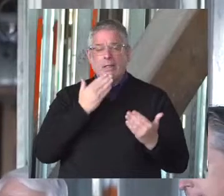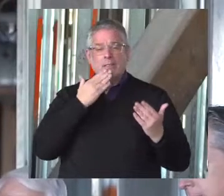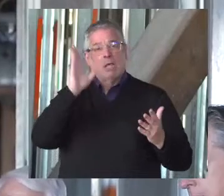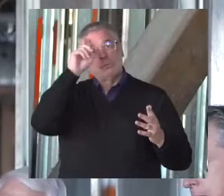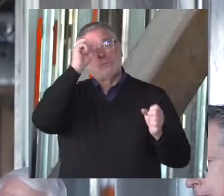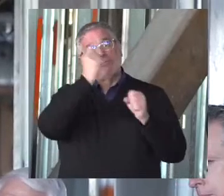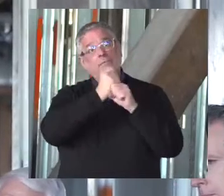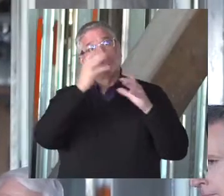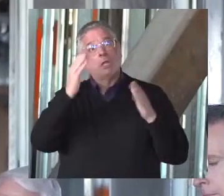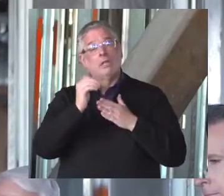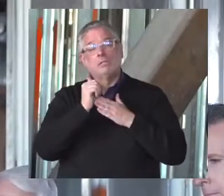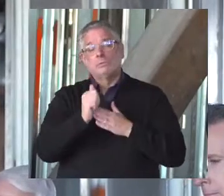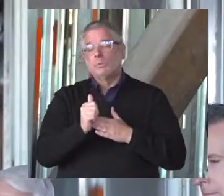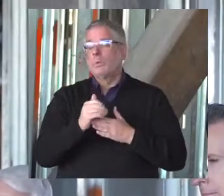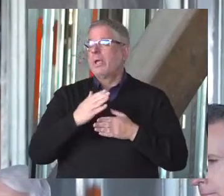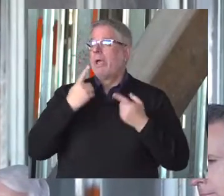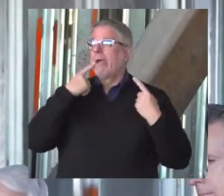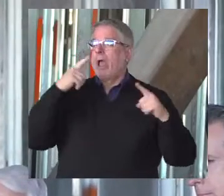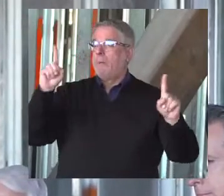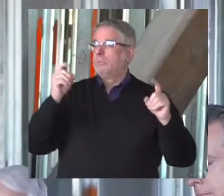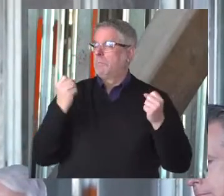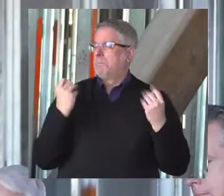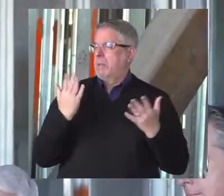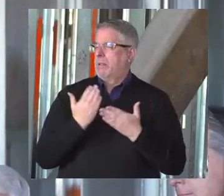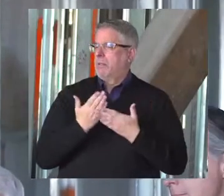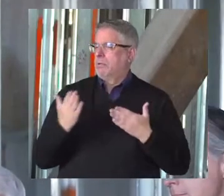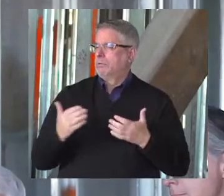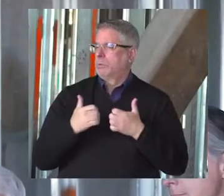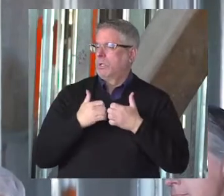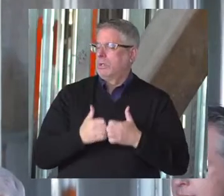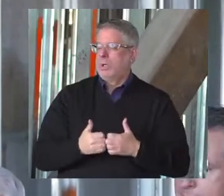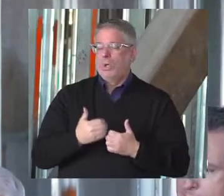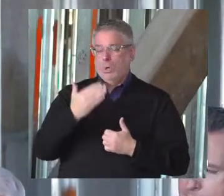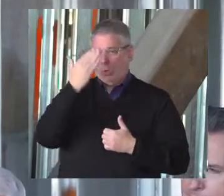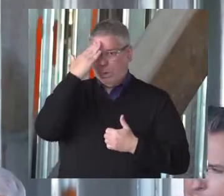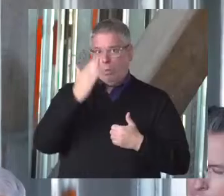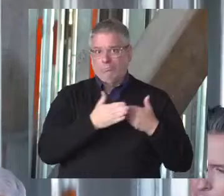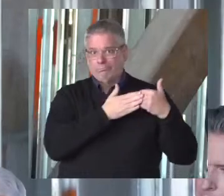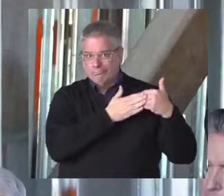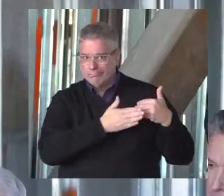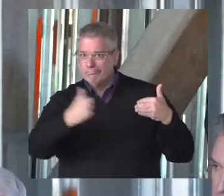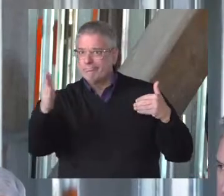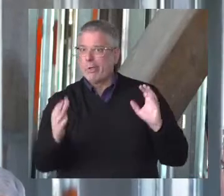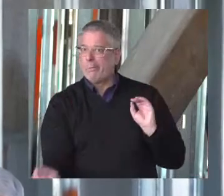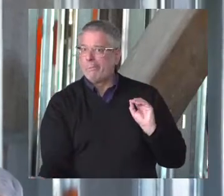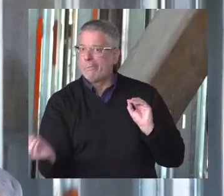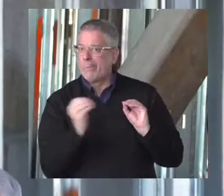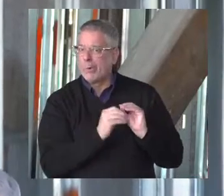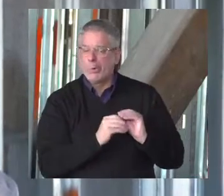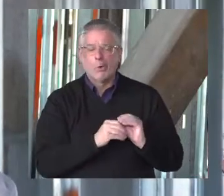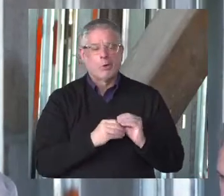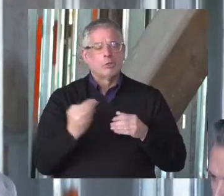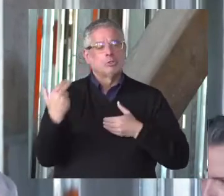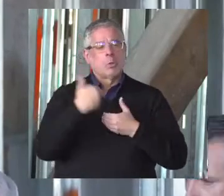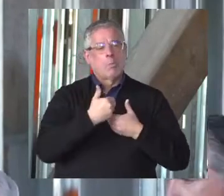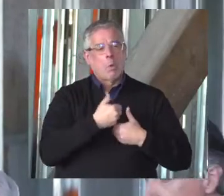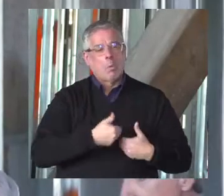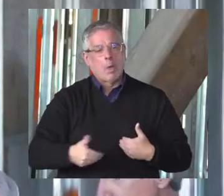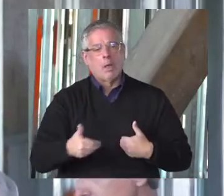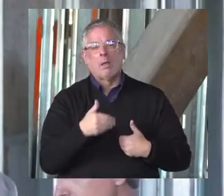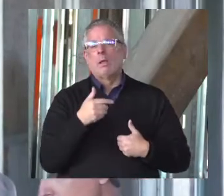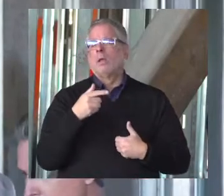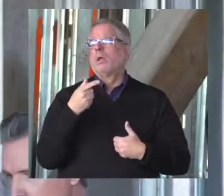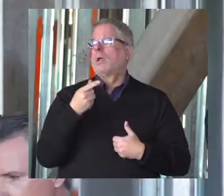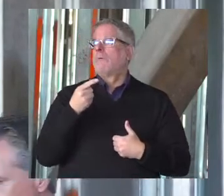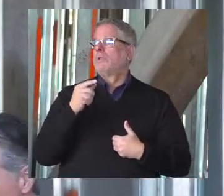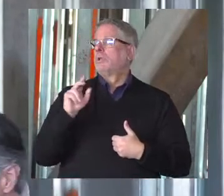vision and leadership, we have been able to accomplish so much together, and I know we're on the way to accomplish even more. So please join me in welcoming to the podium Governor